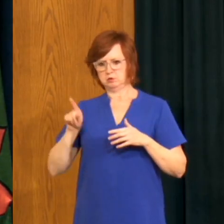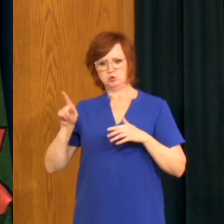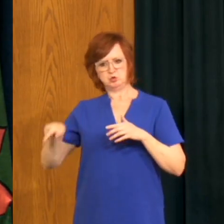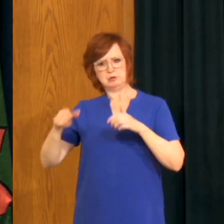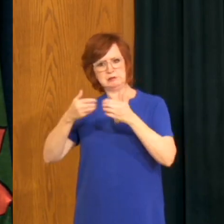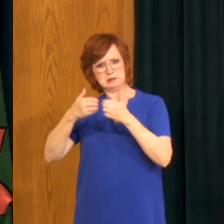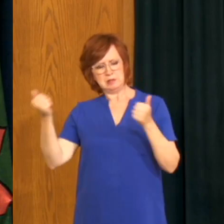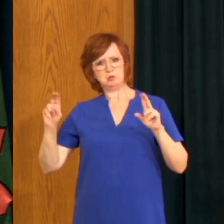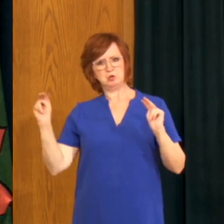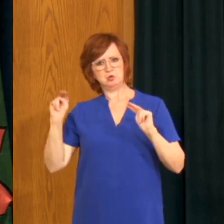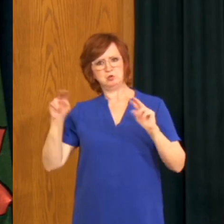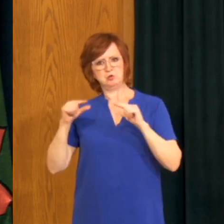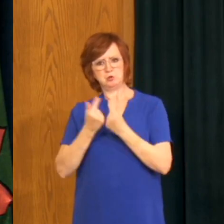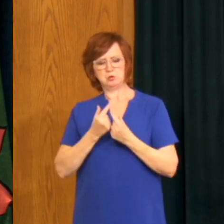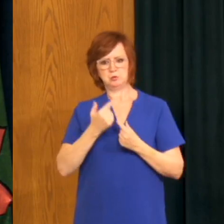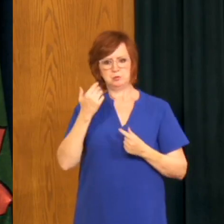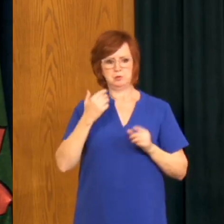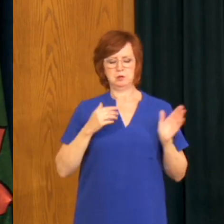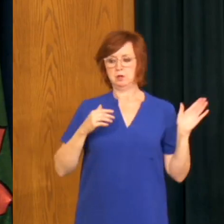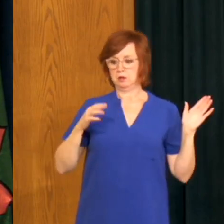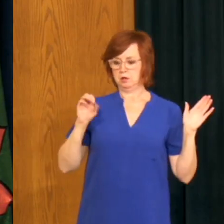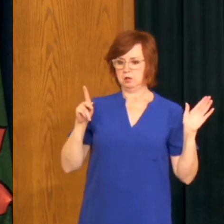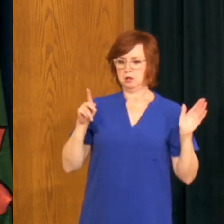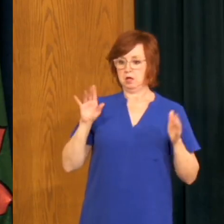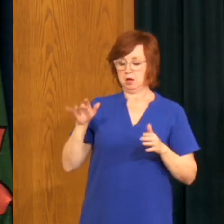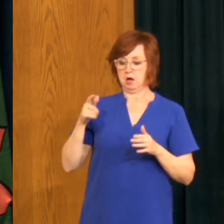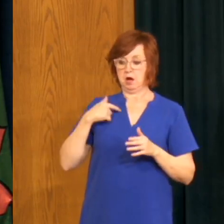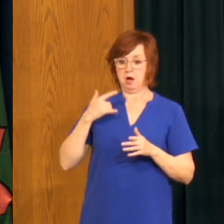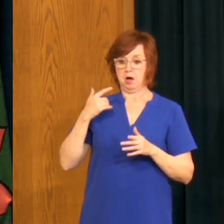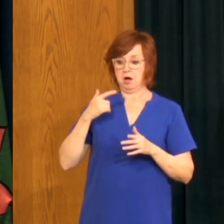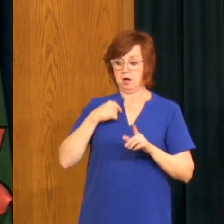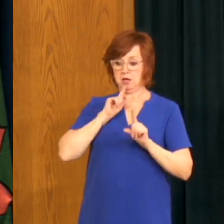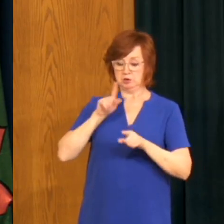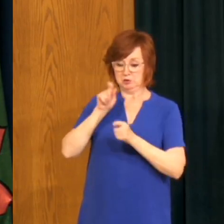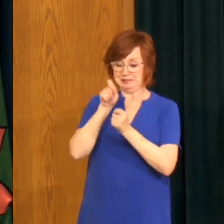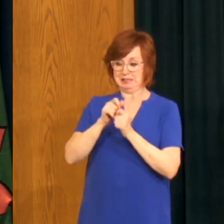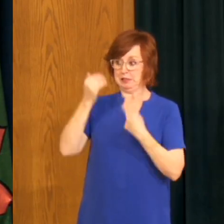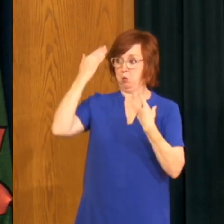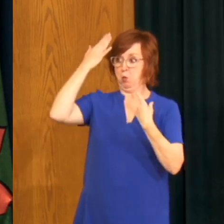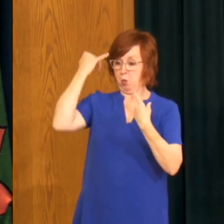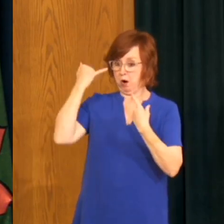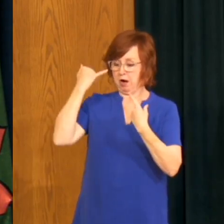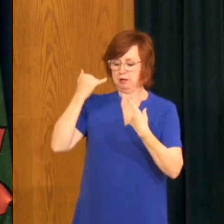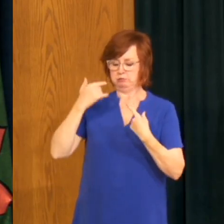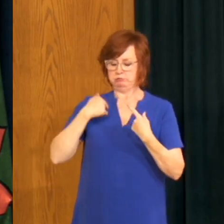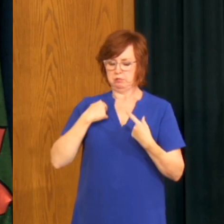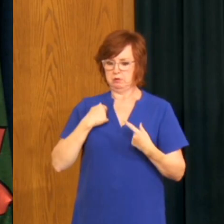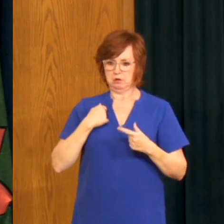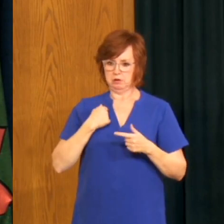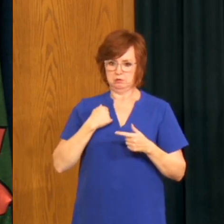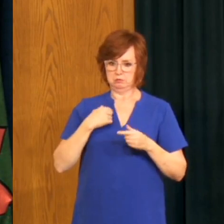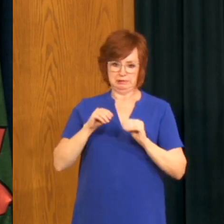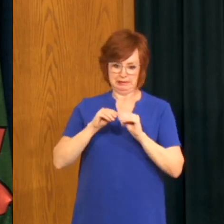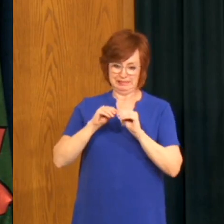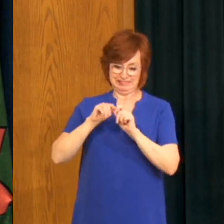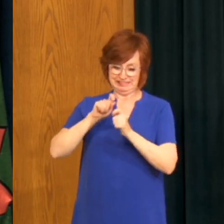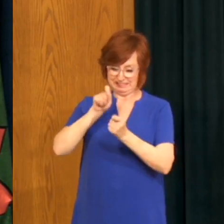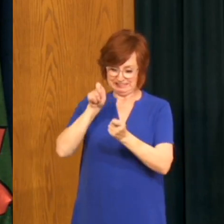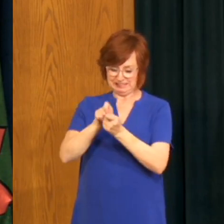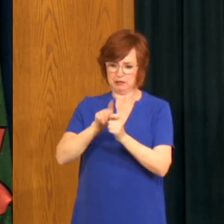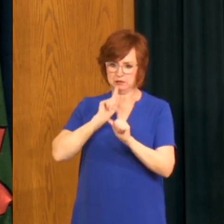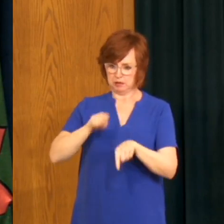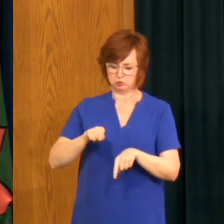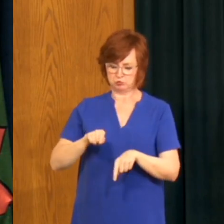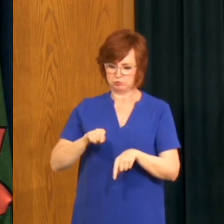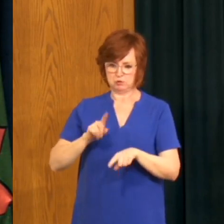why the civilian oversight is not what some people think it should be, but I would say that we are in the process